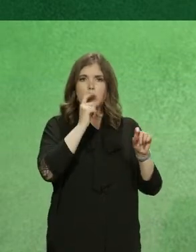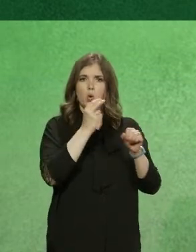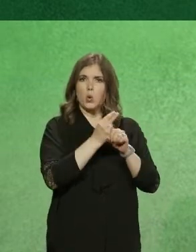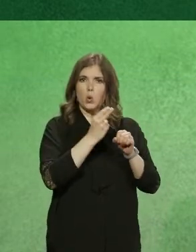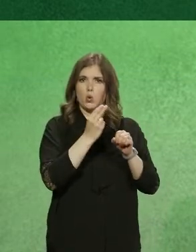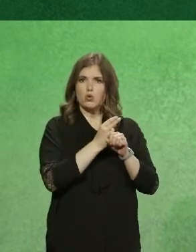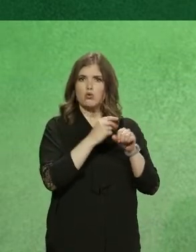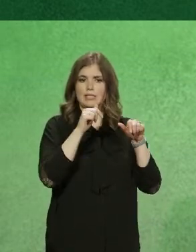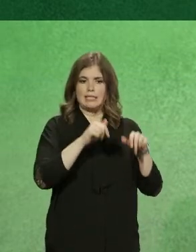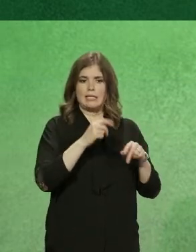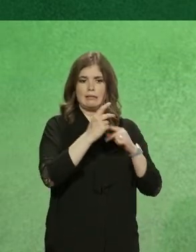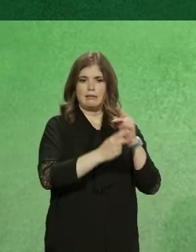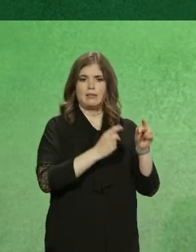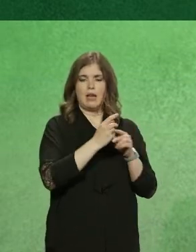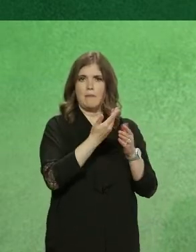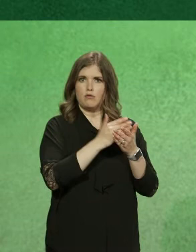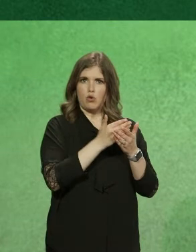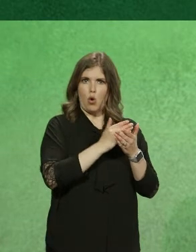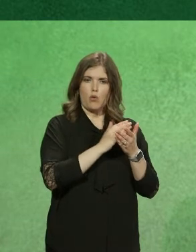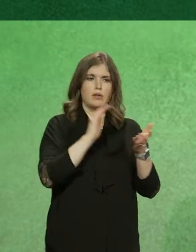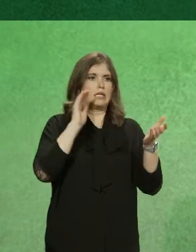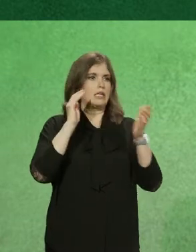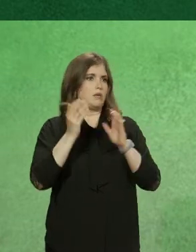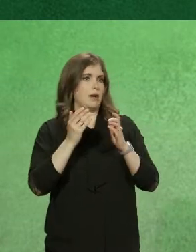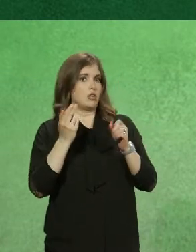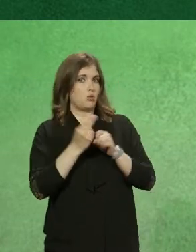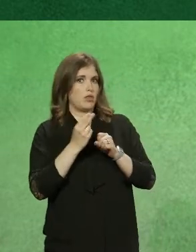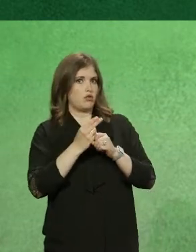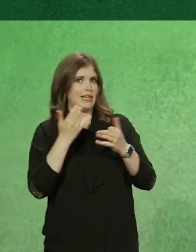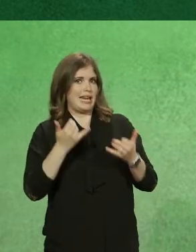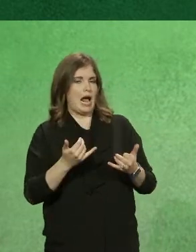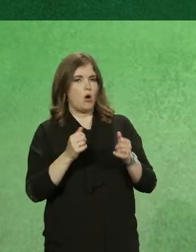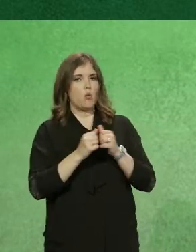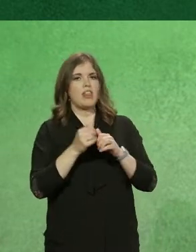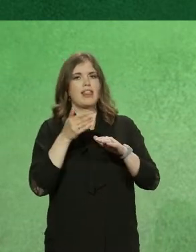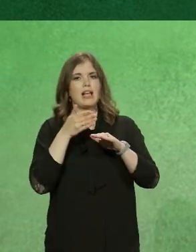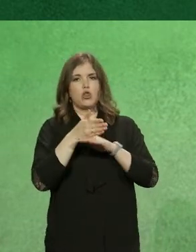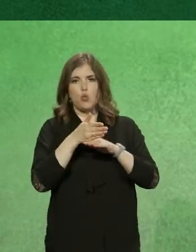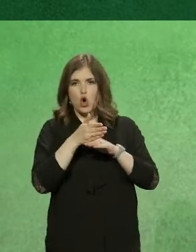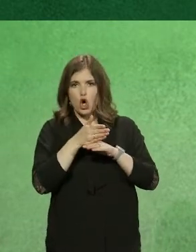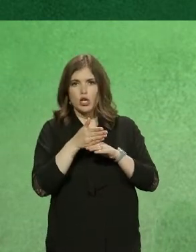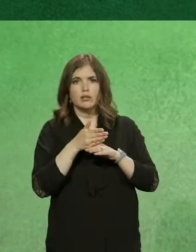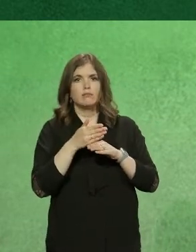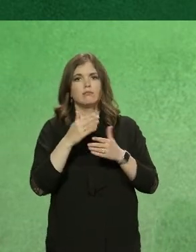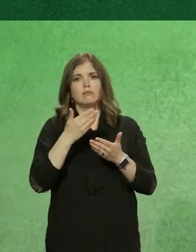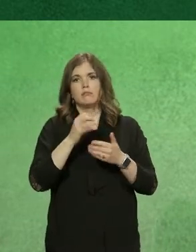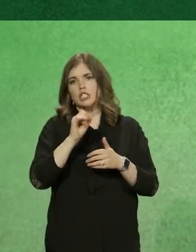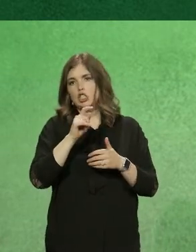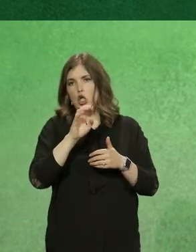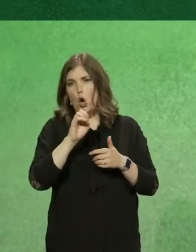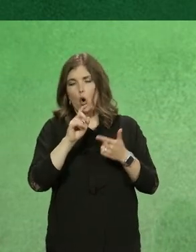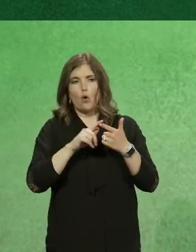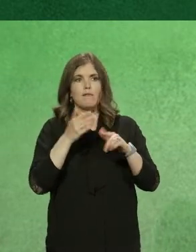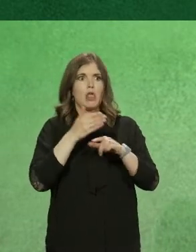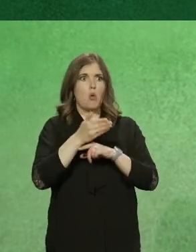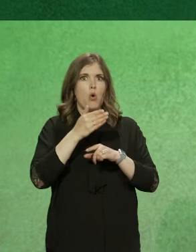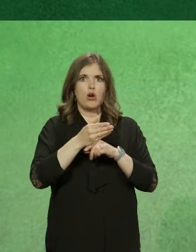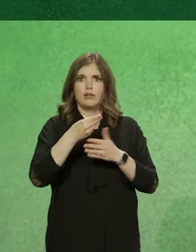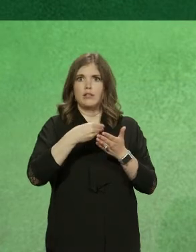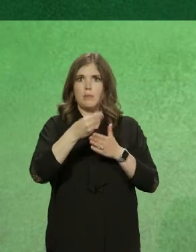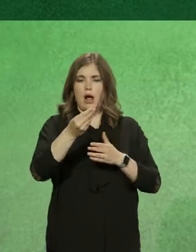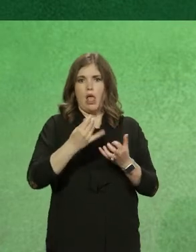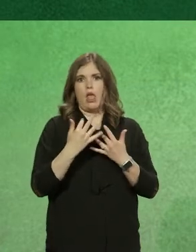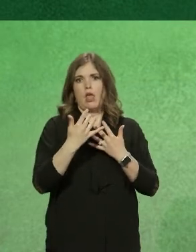Patty? Compared to what they're using now, the price of the wood stove, the price of the wood ongoing, and the price of your